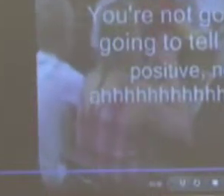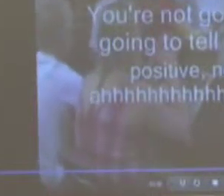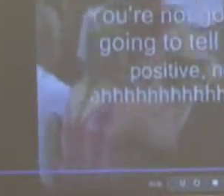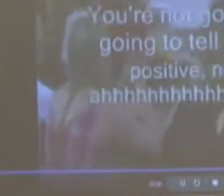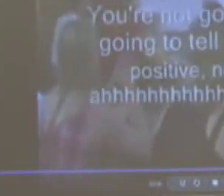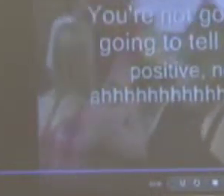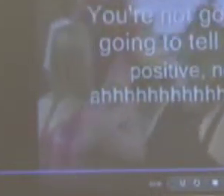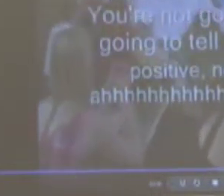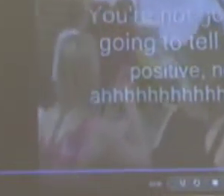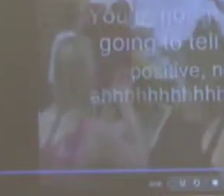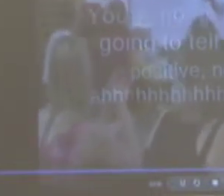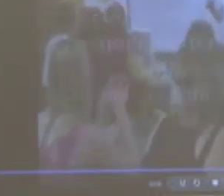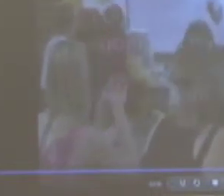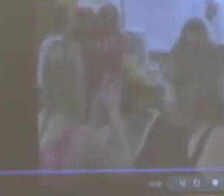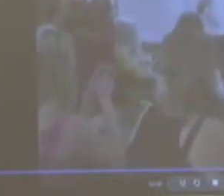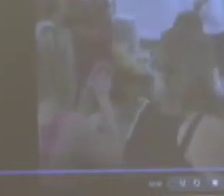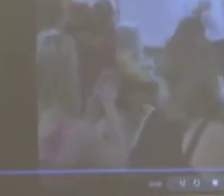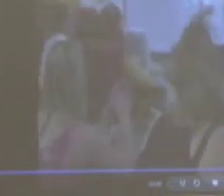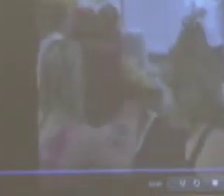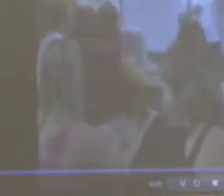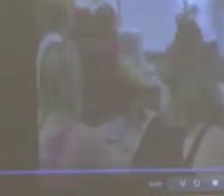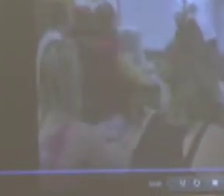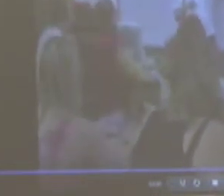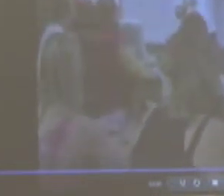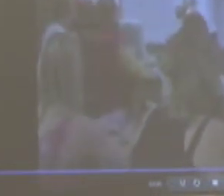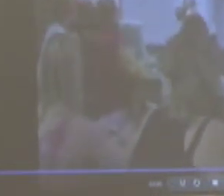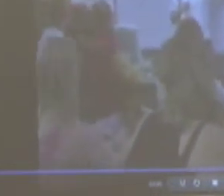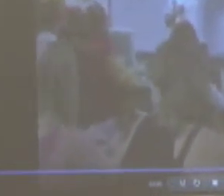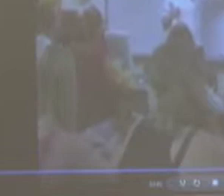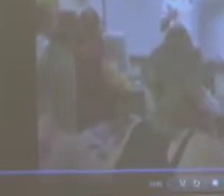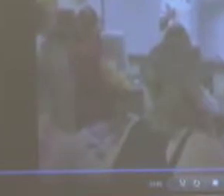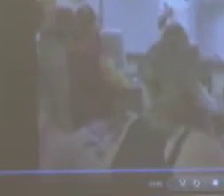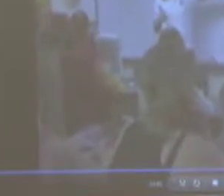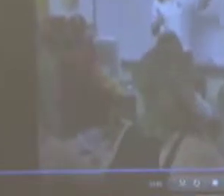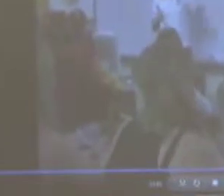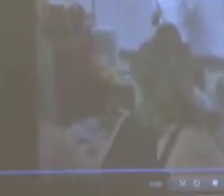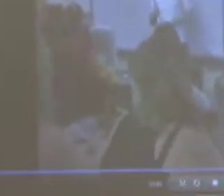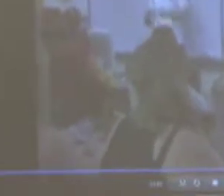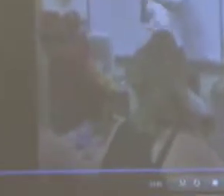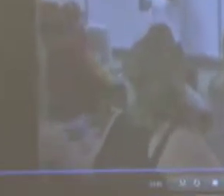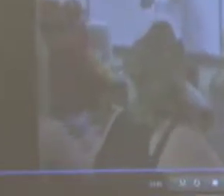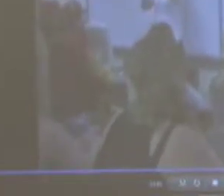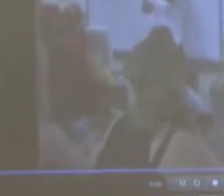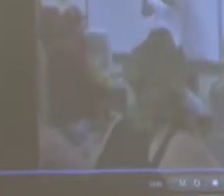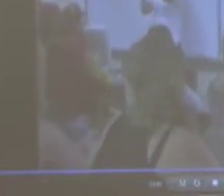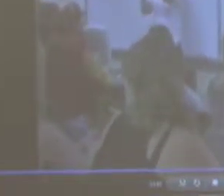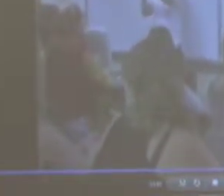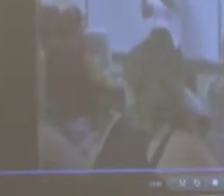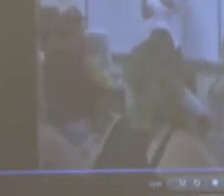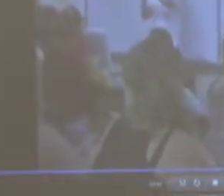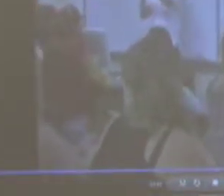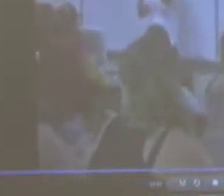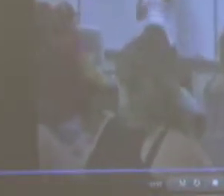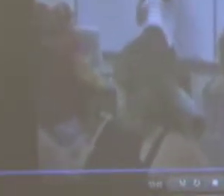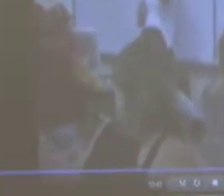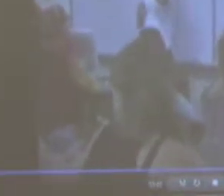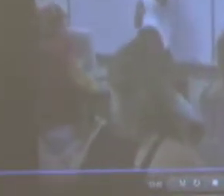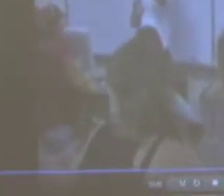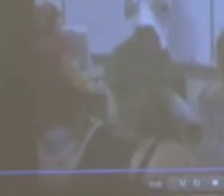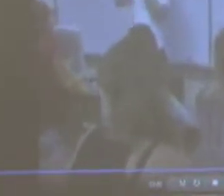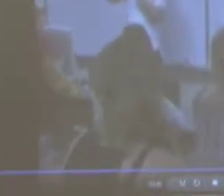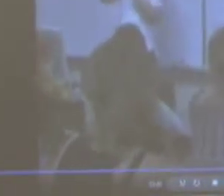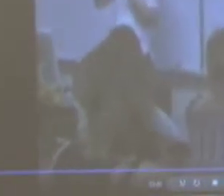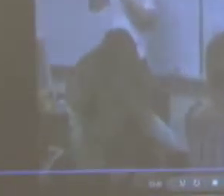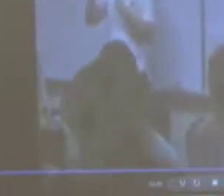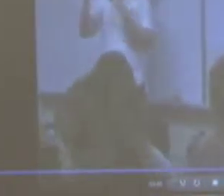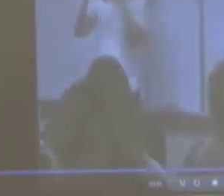There's your quiz. Now you're not going to say anything. When I point to one of these graphs up here, you're just going to tell me if the slope is positive,